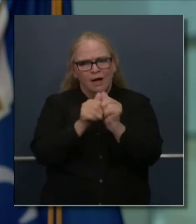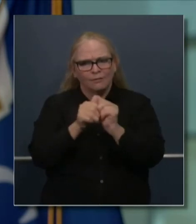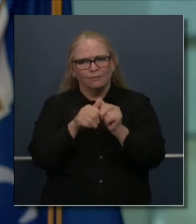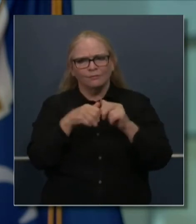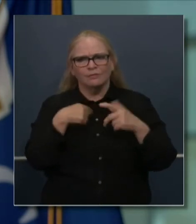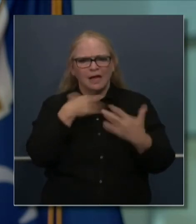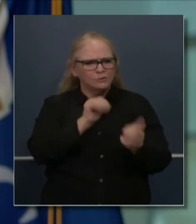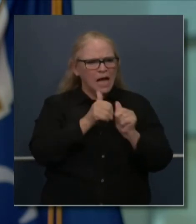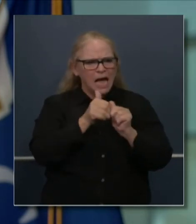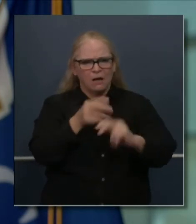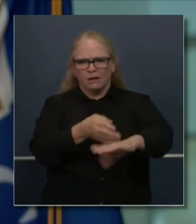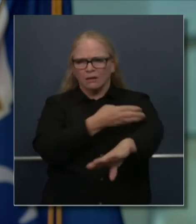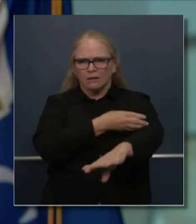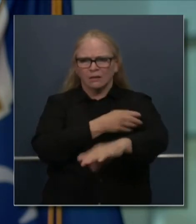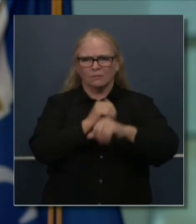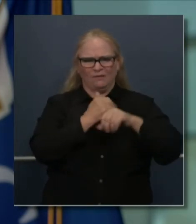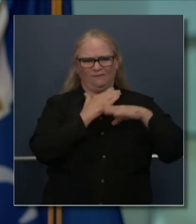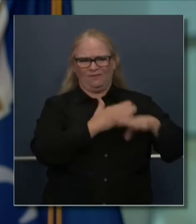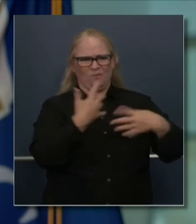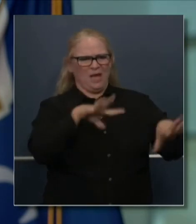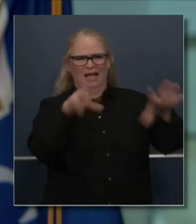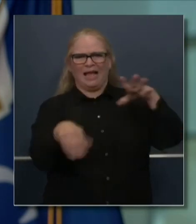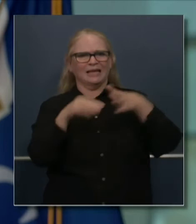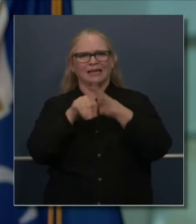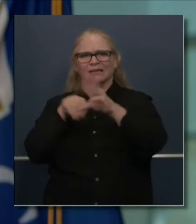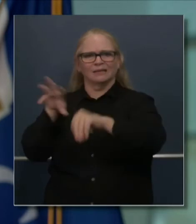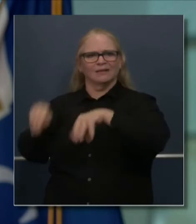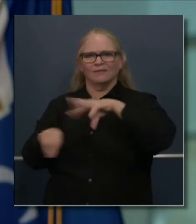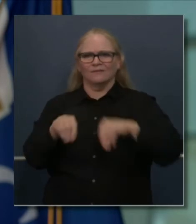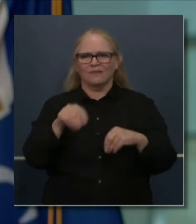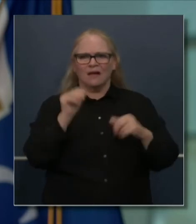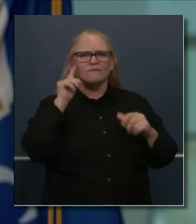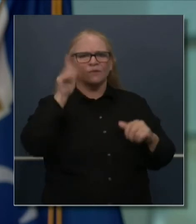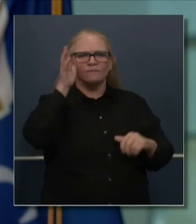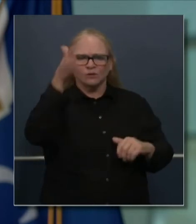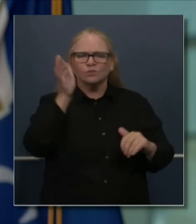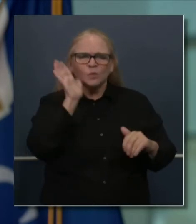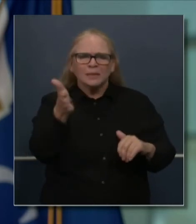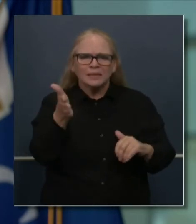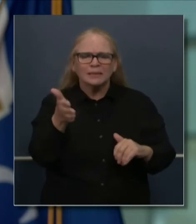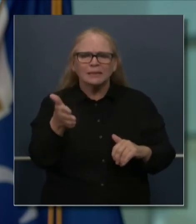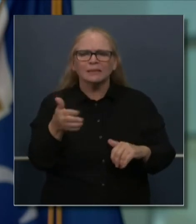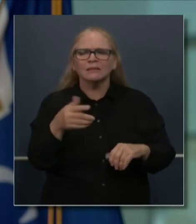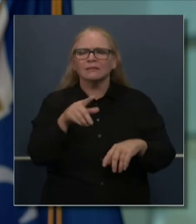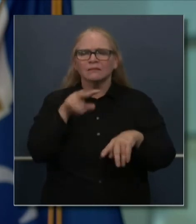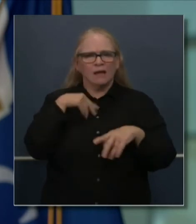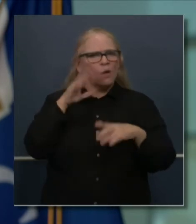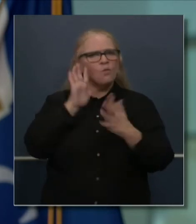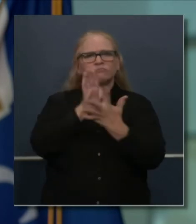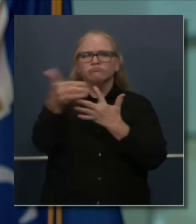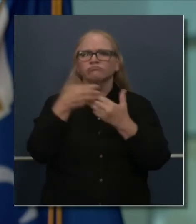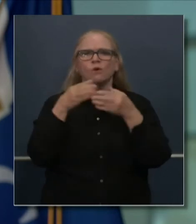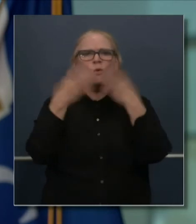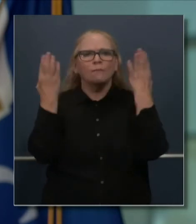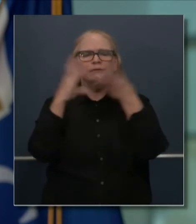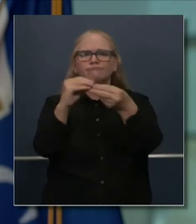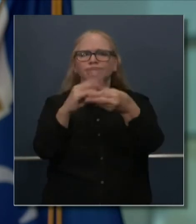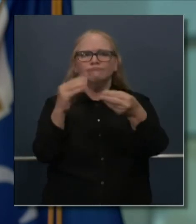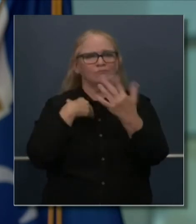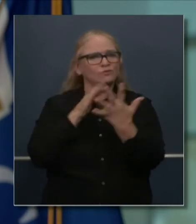fundamentally, foundationally, and once and for all, to stay on top of this, to be transparent with you and others, and to